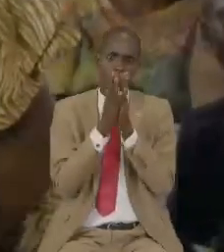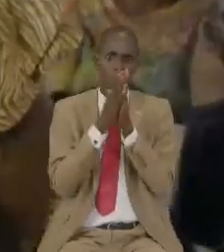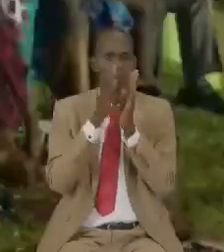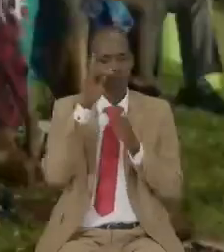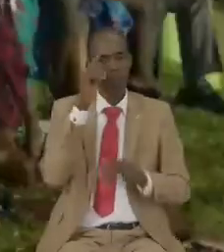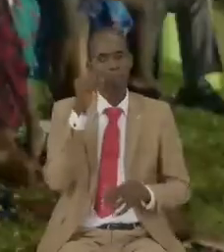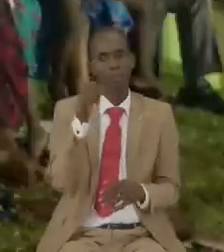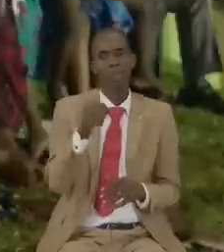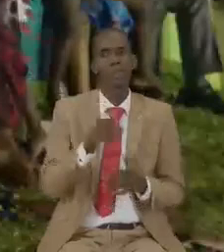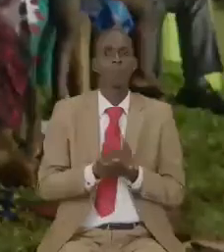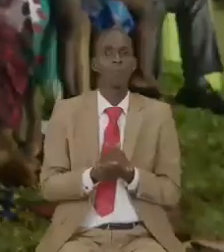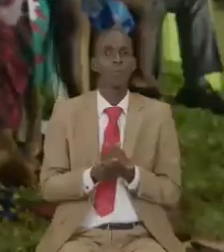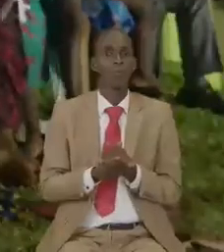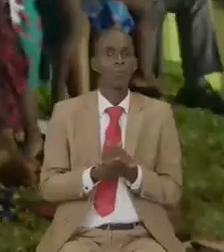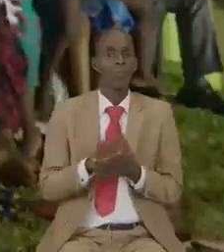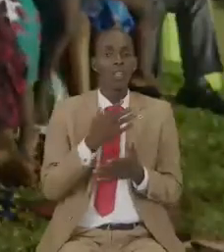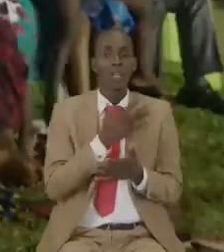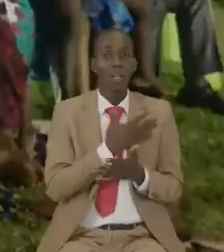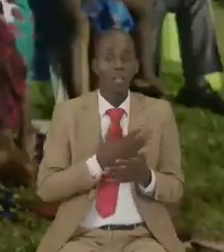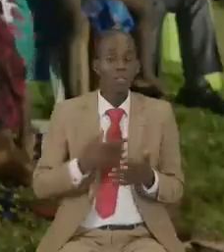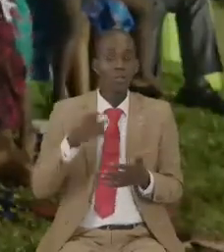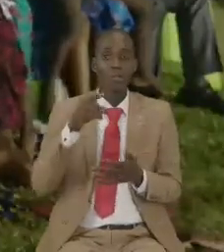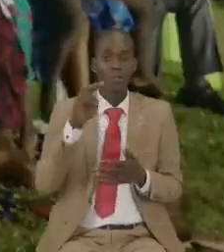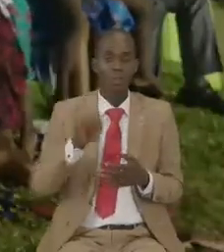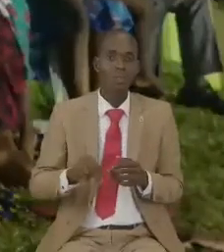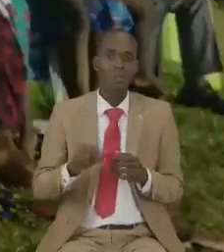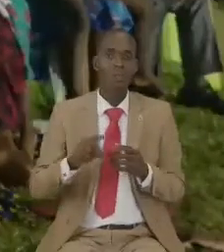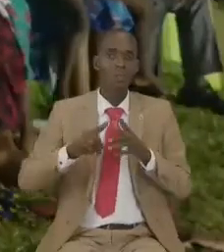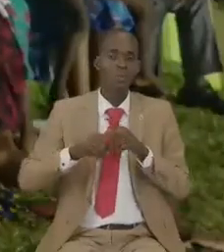And if they have attended to you,